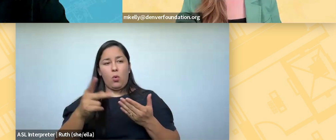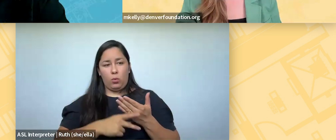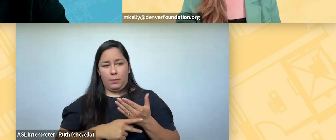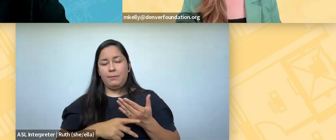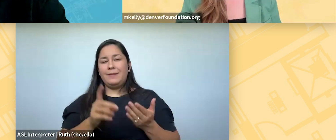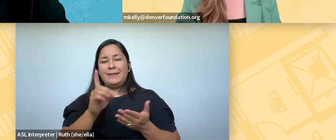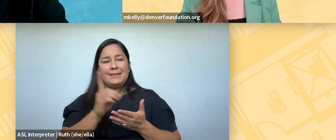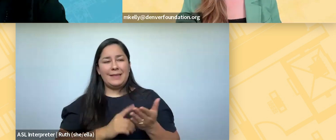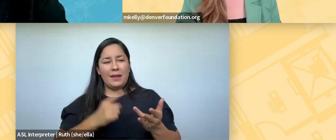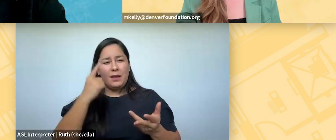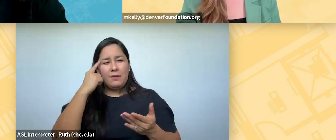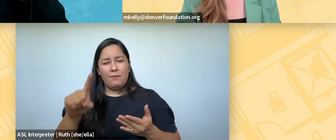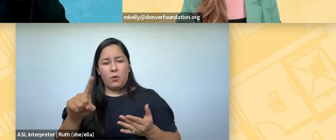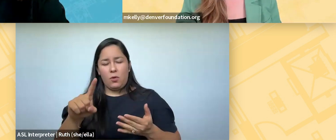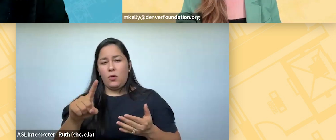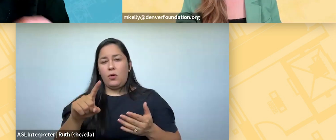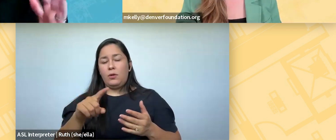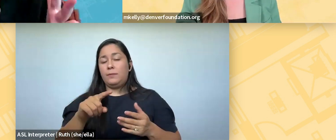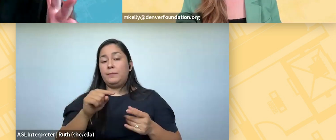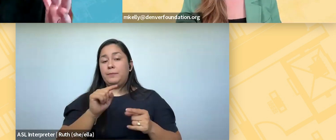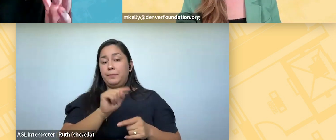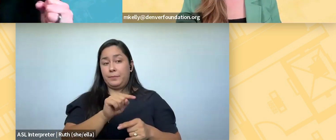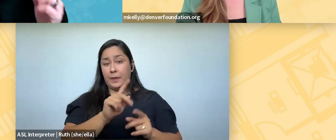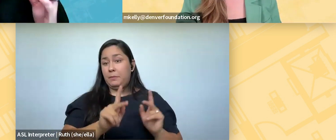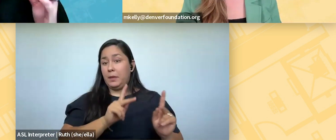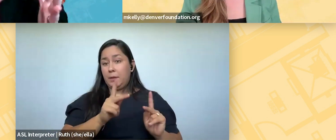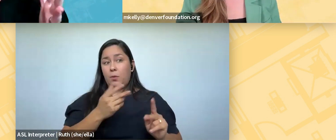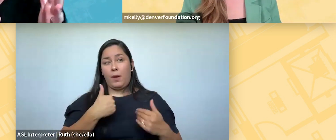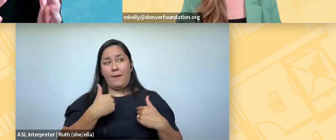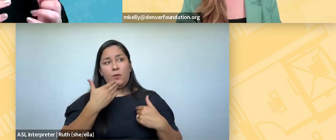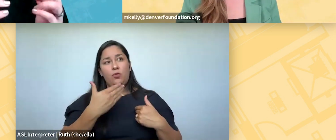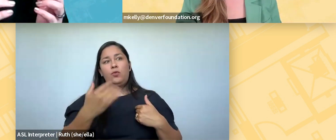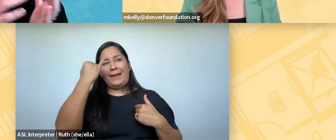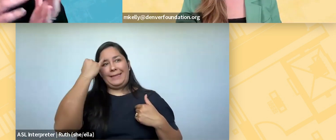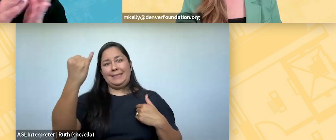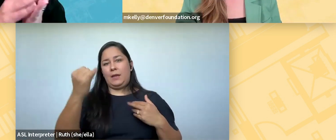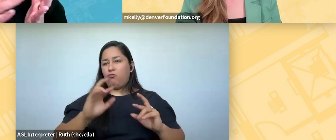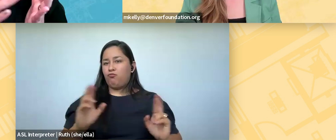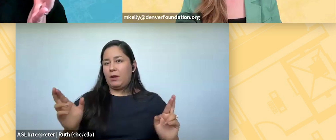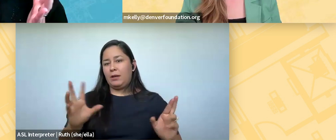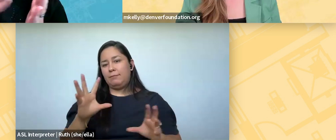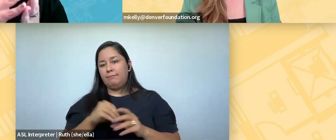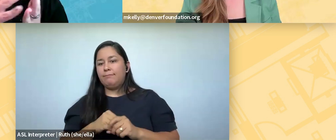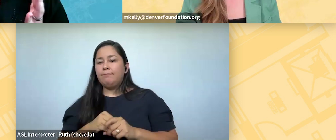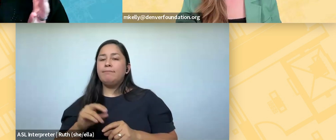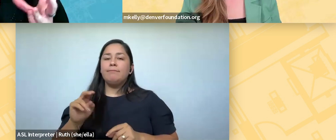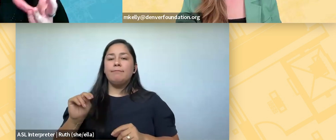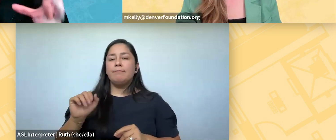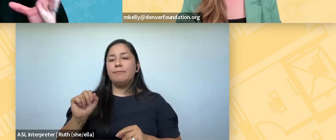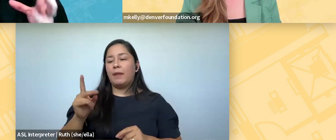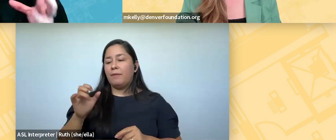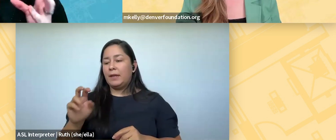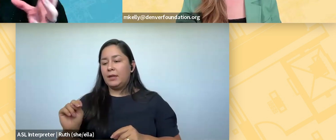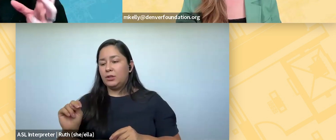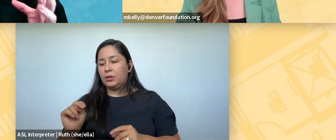designed for either folks who have a really great idea, like they're ready to get into navigation and they're just kind of starting